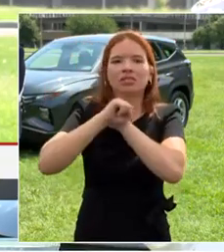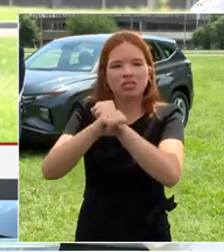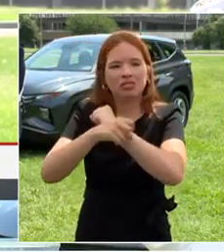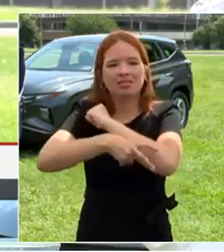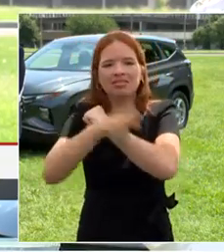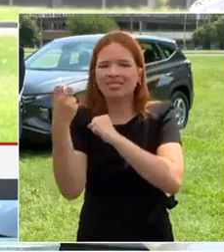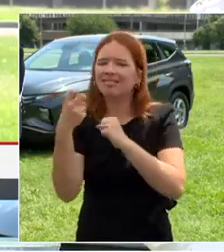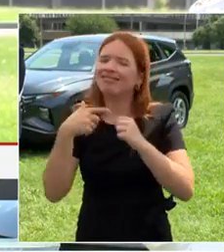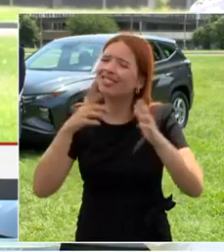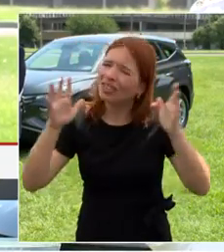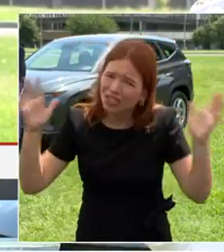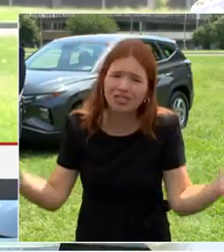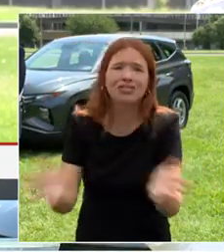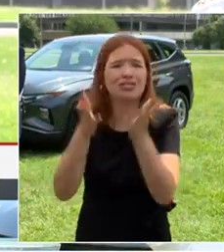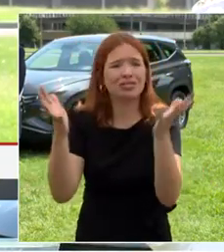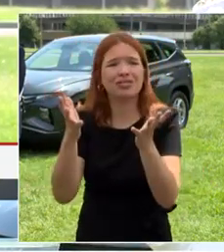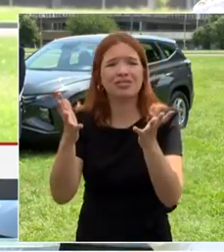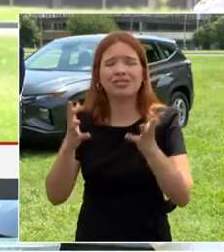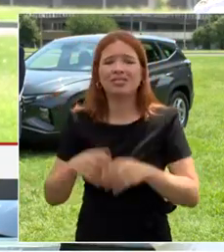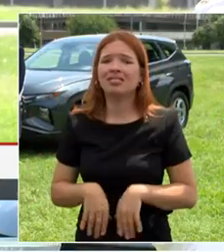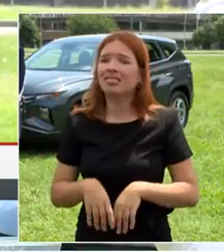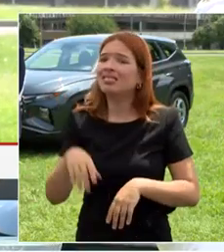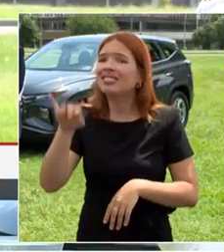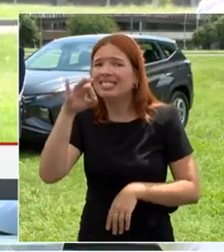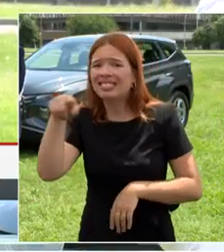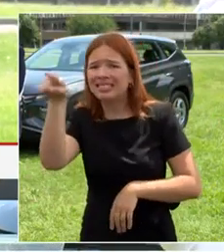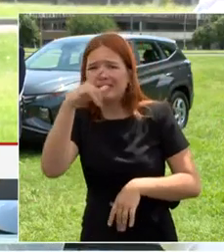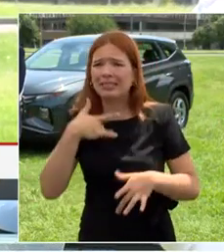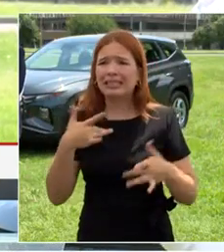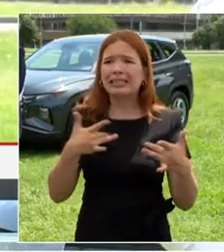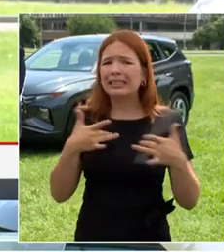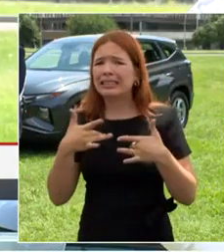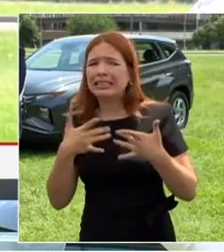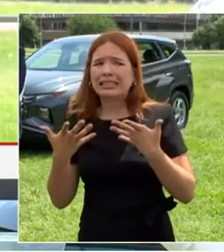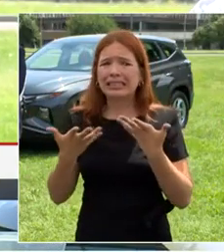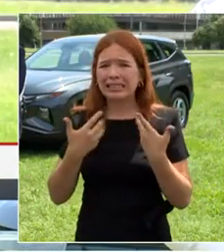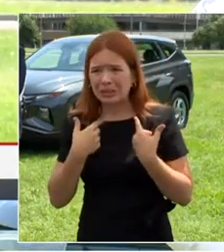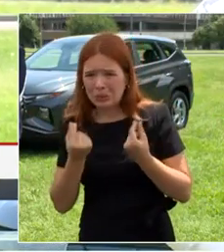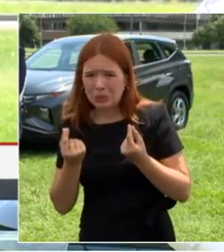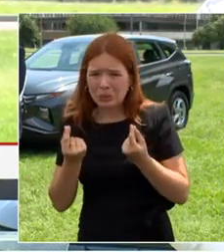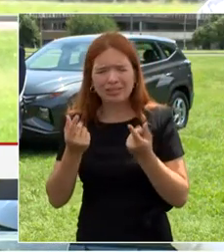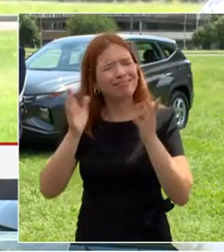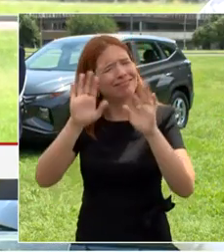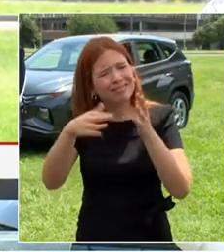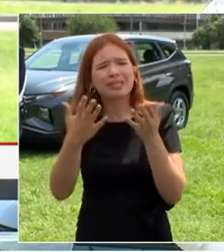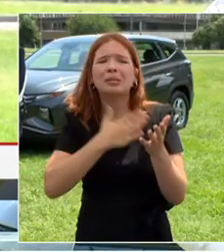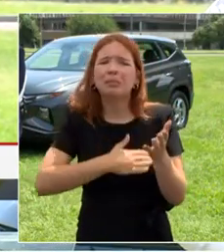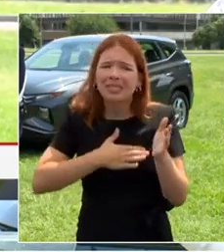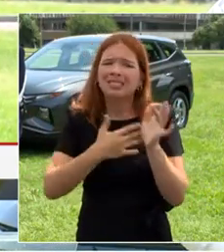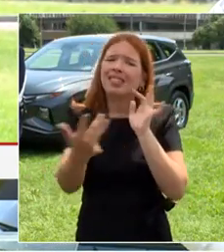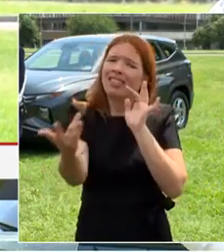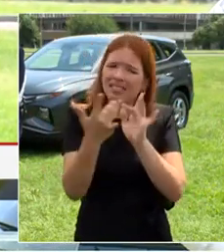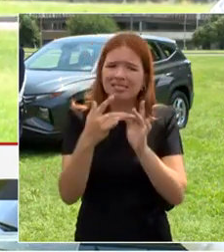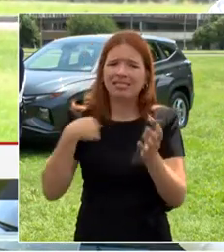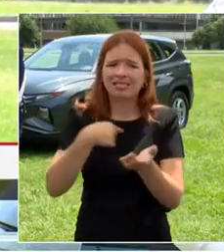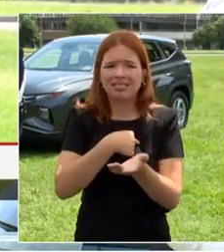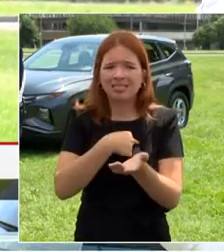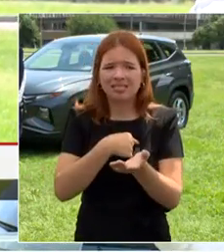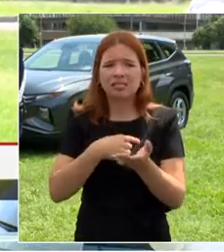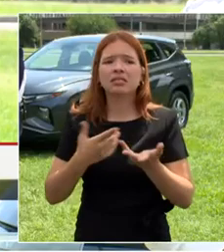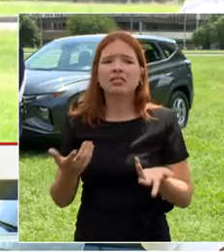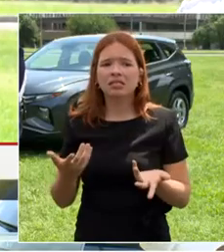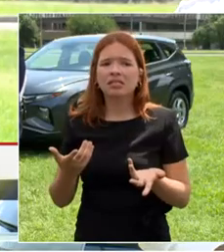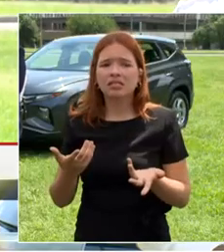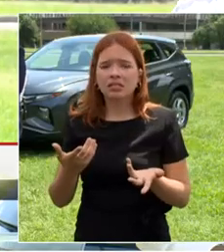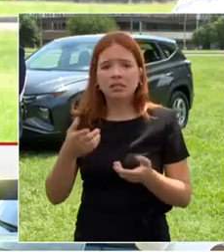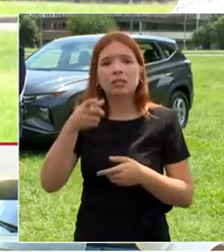If you are concerned about your vehicles, please, please, please stop by our districts. We do have the wheel locks that are available for members of our